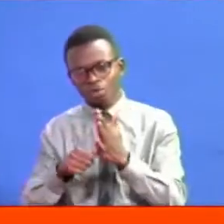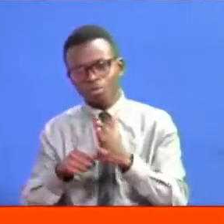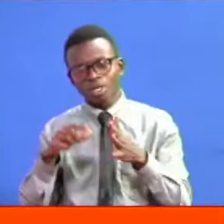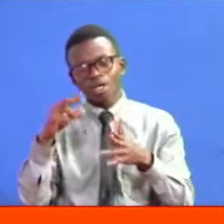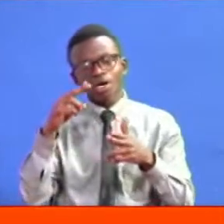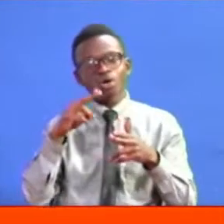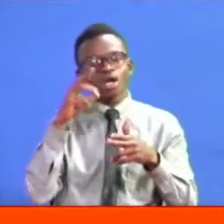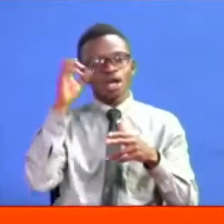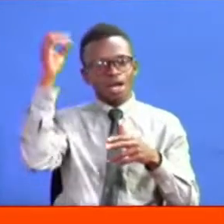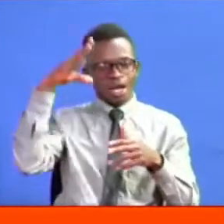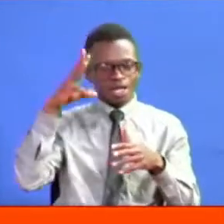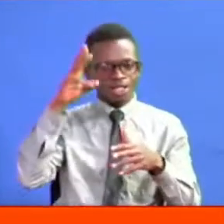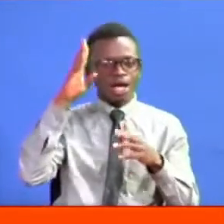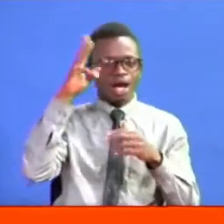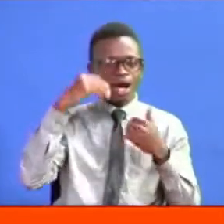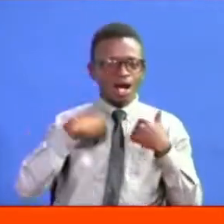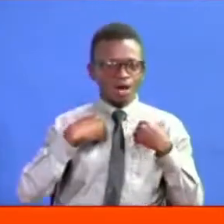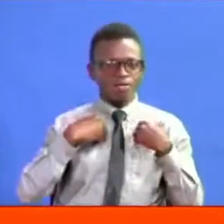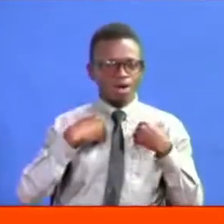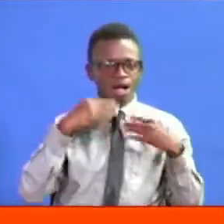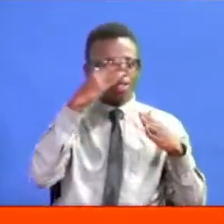of the tunnel.